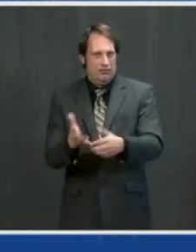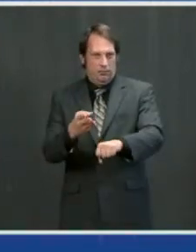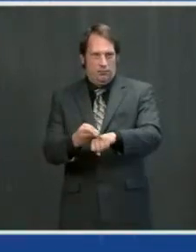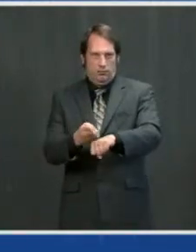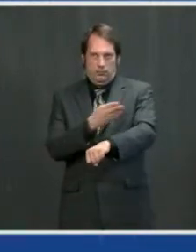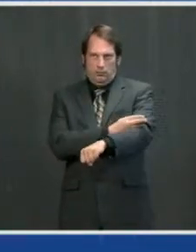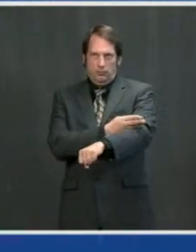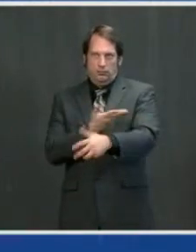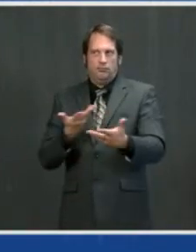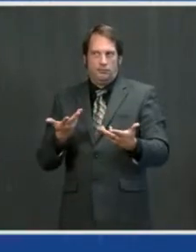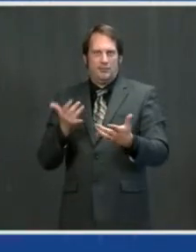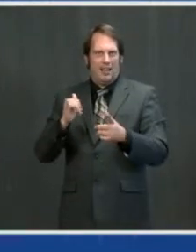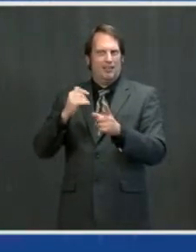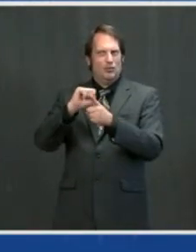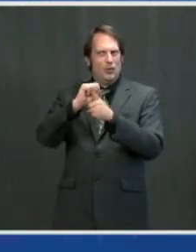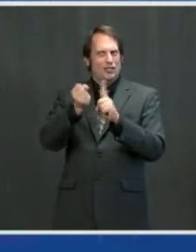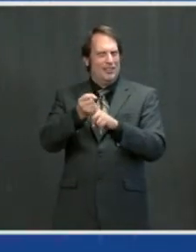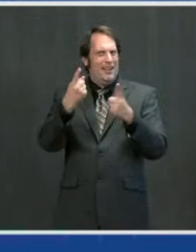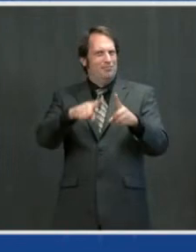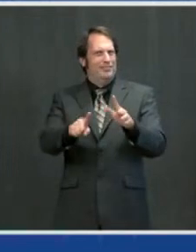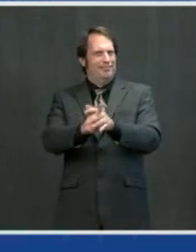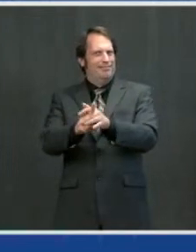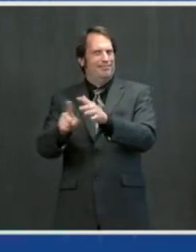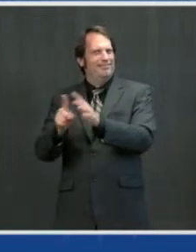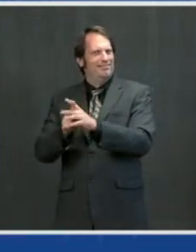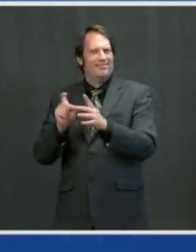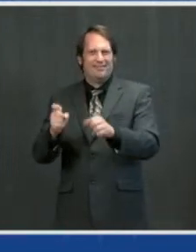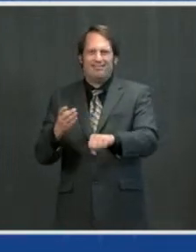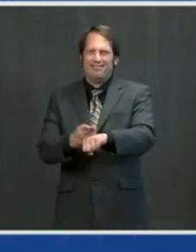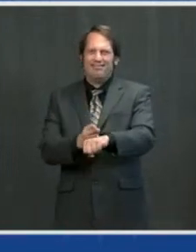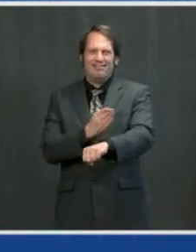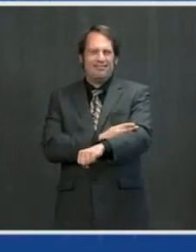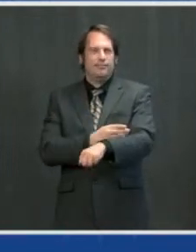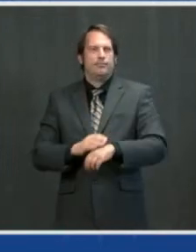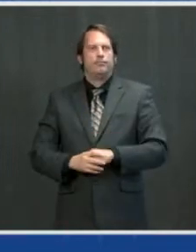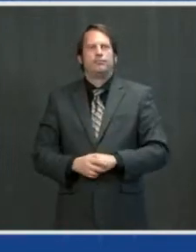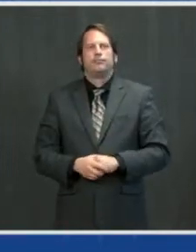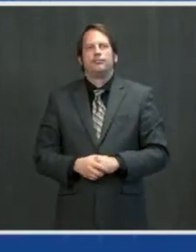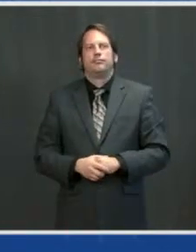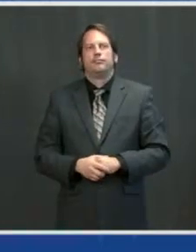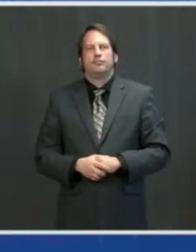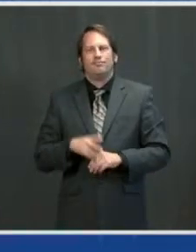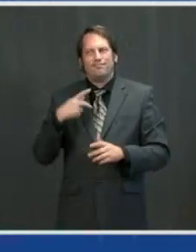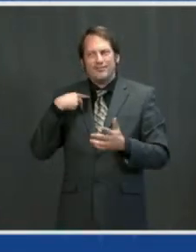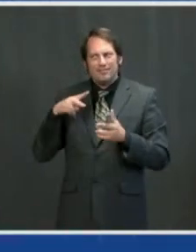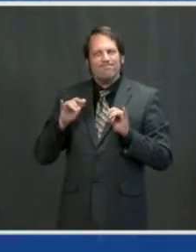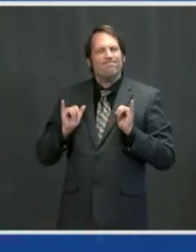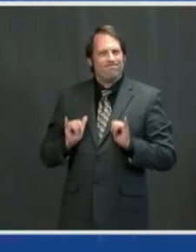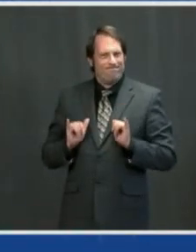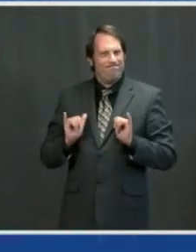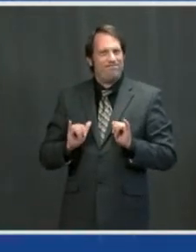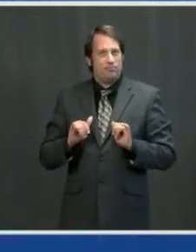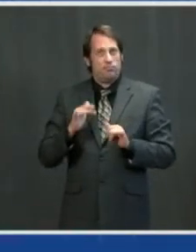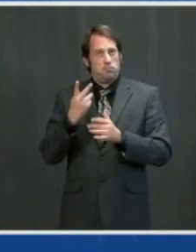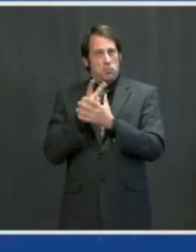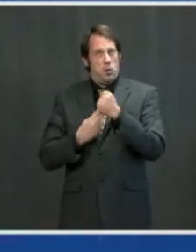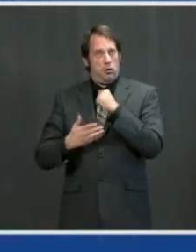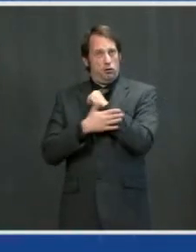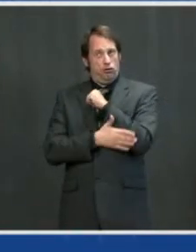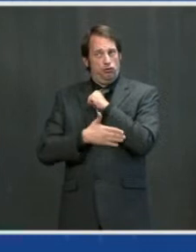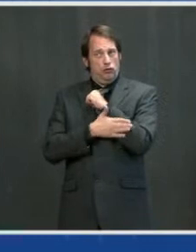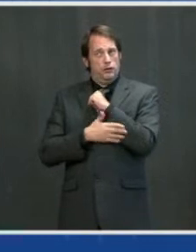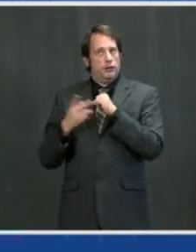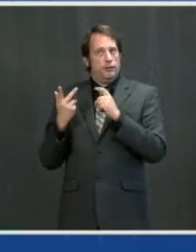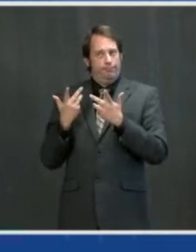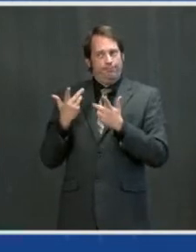President Biden and I share the recognition that our two nations bear significant responsibilities to